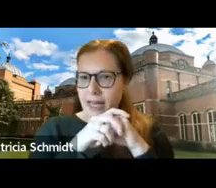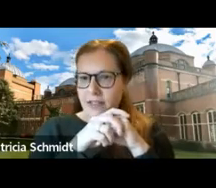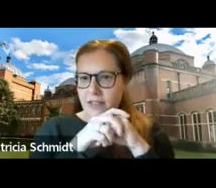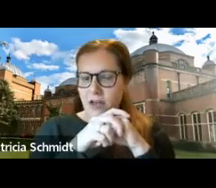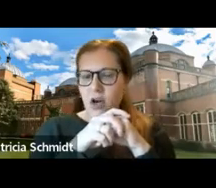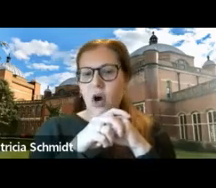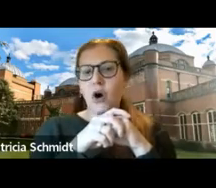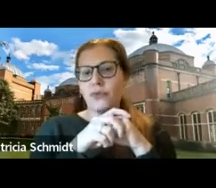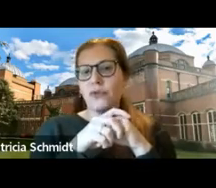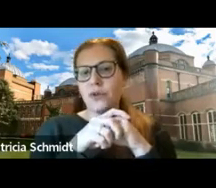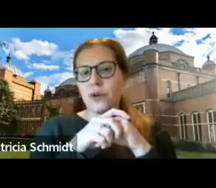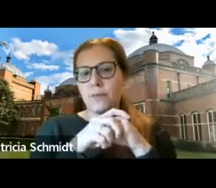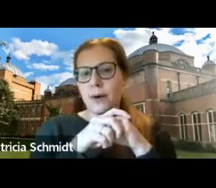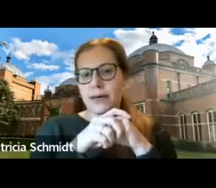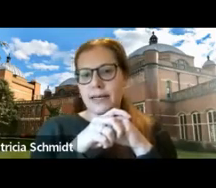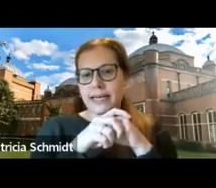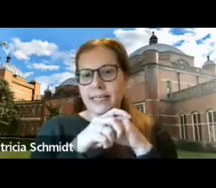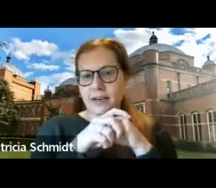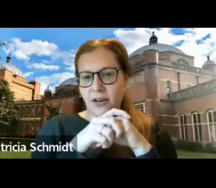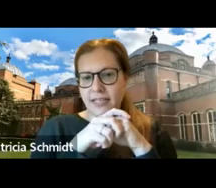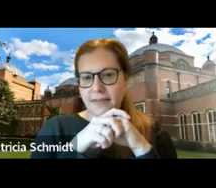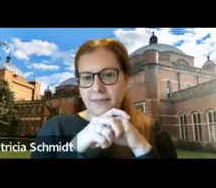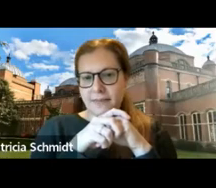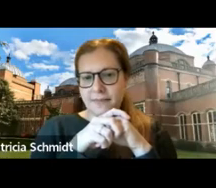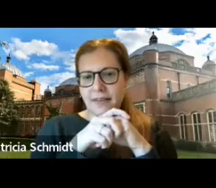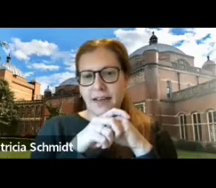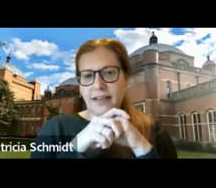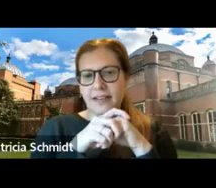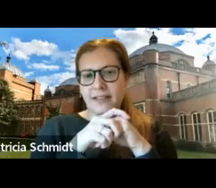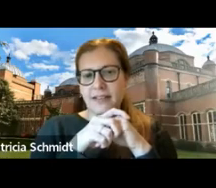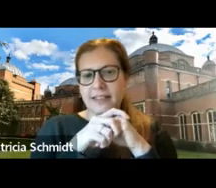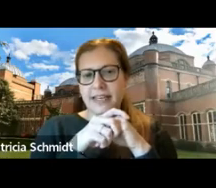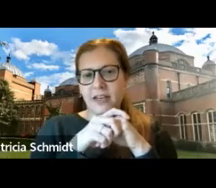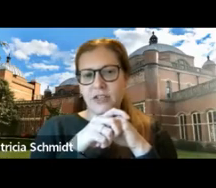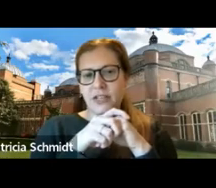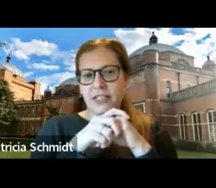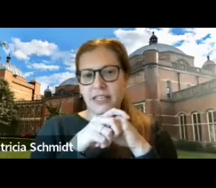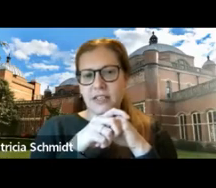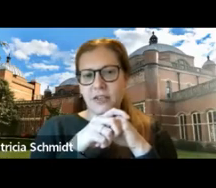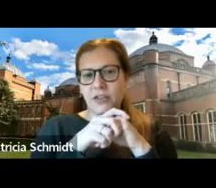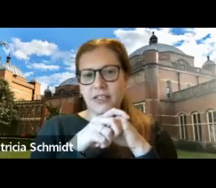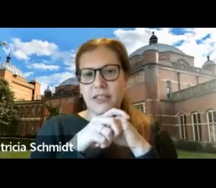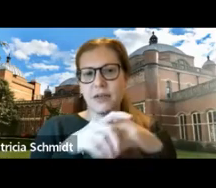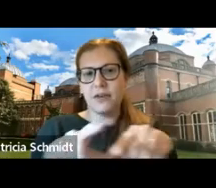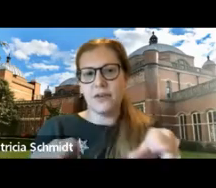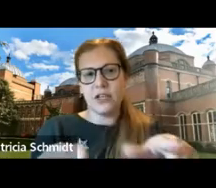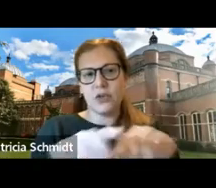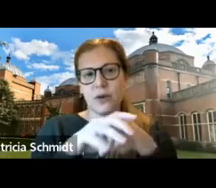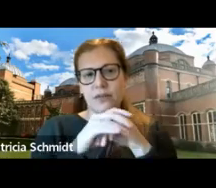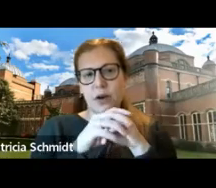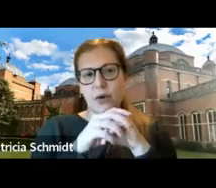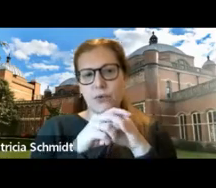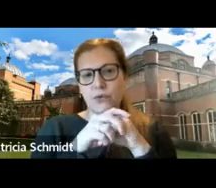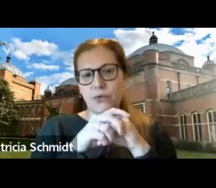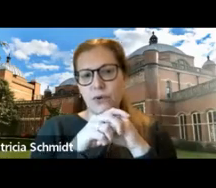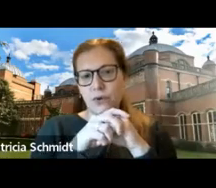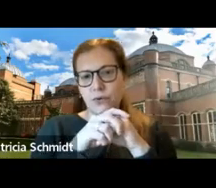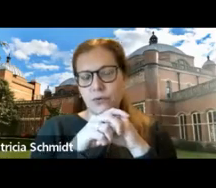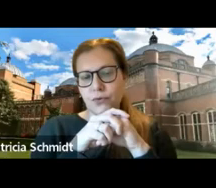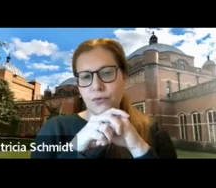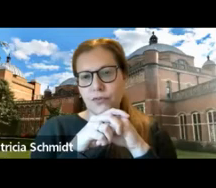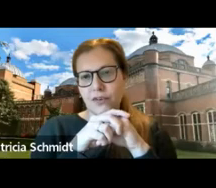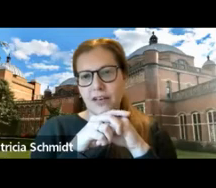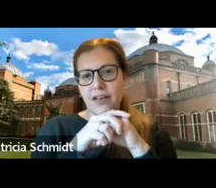interference pattern of your recombined laser light. And that's nicely illustrated here. So you can see when the gravitational wave now goes